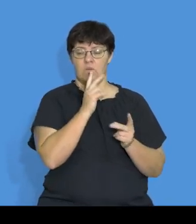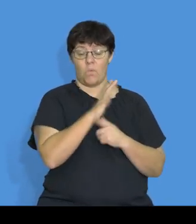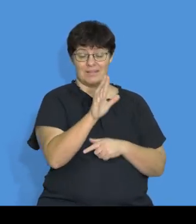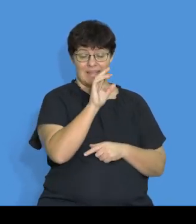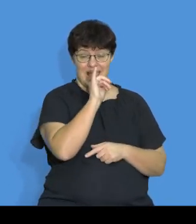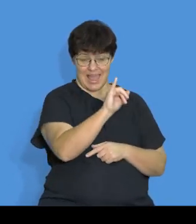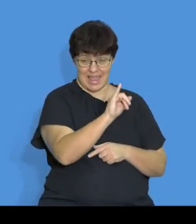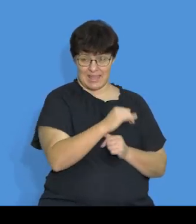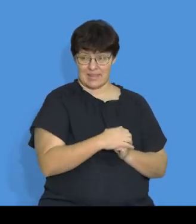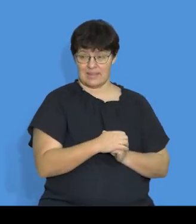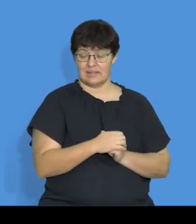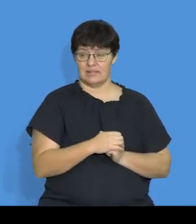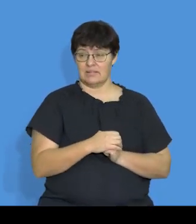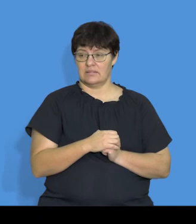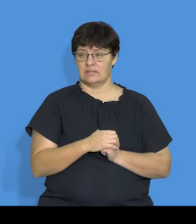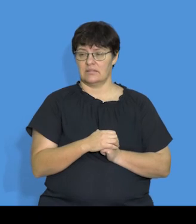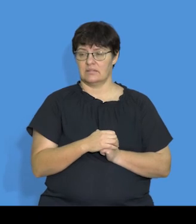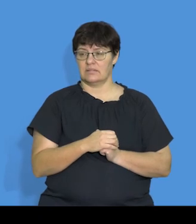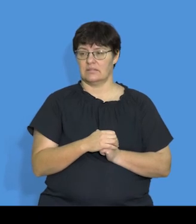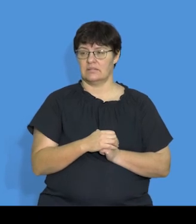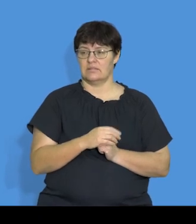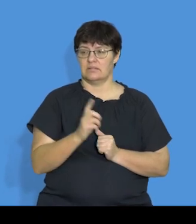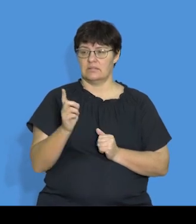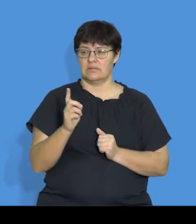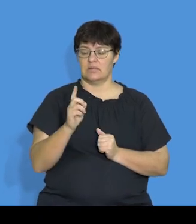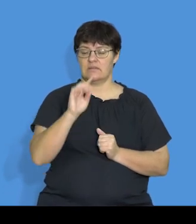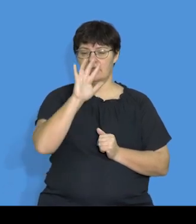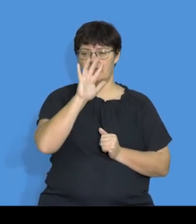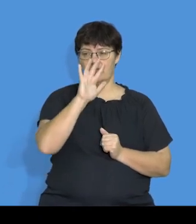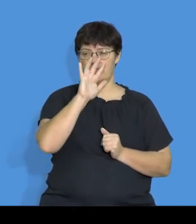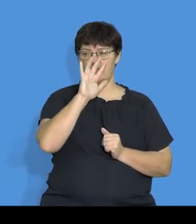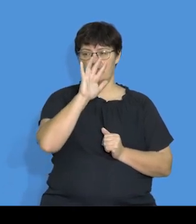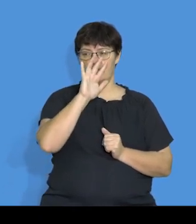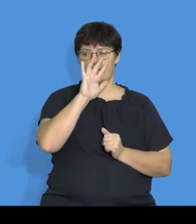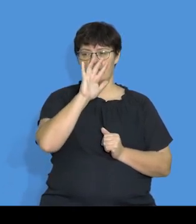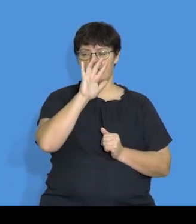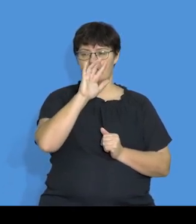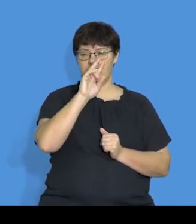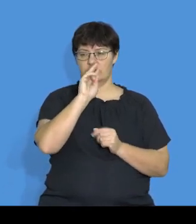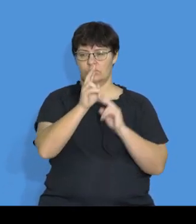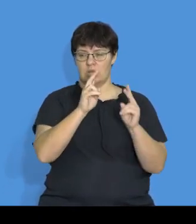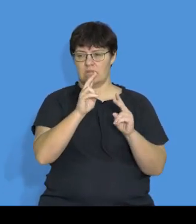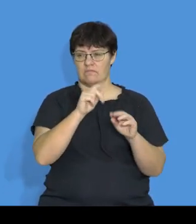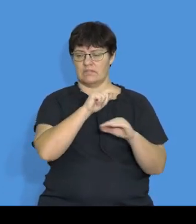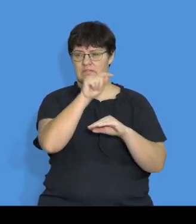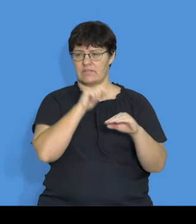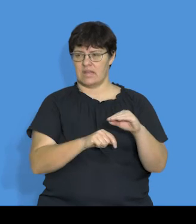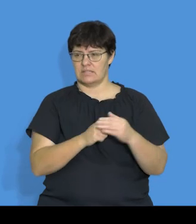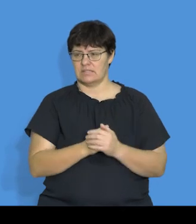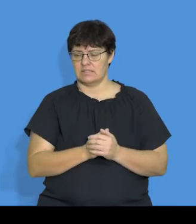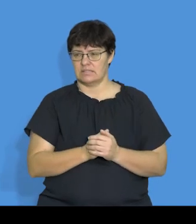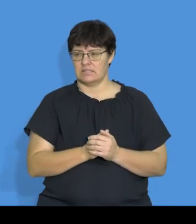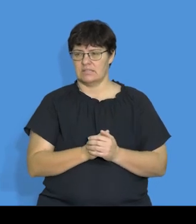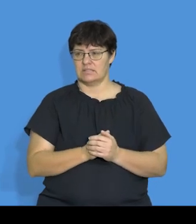in this case, our total current is gonna be 12 divided by the sum of those 55